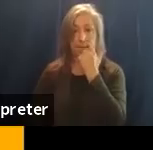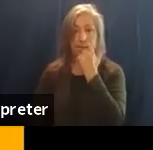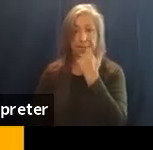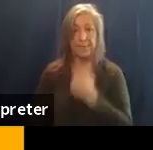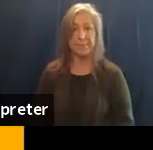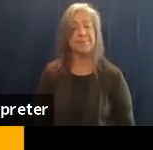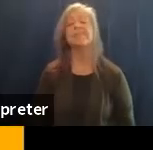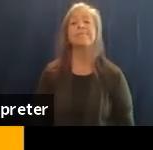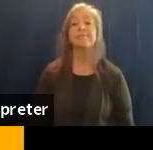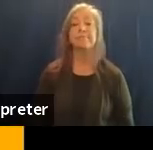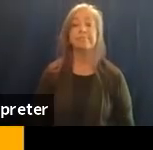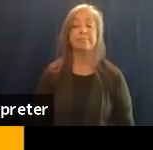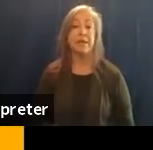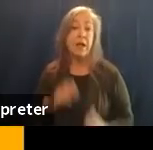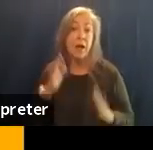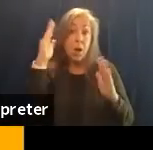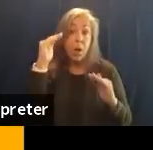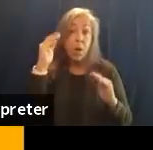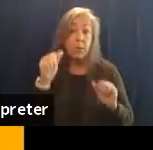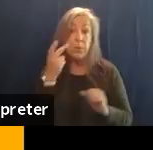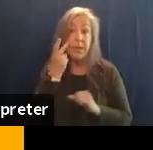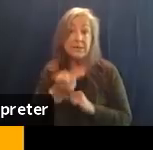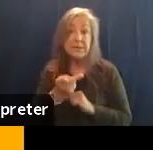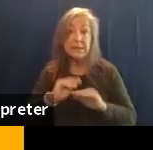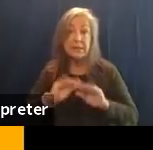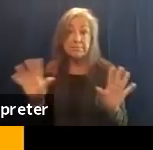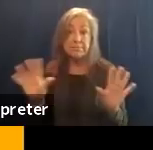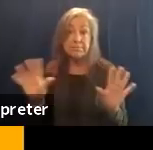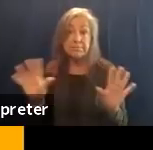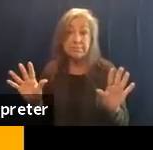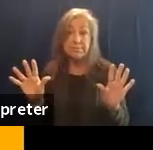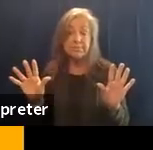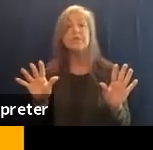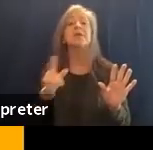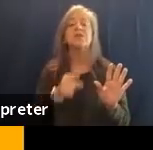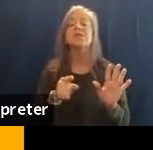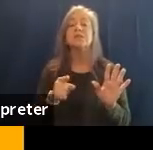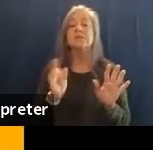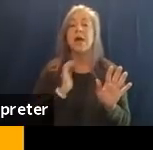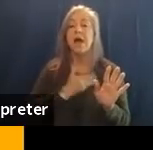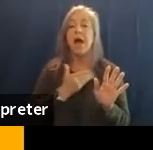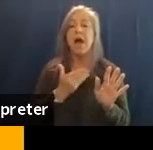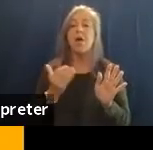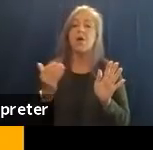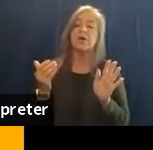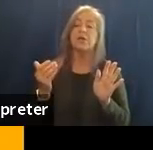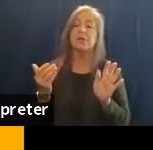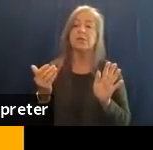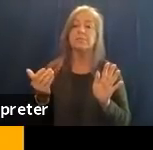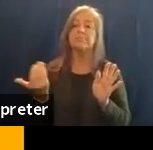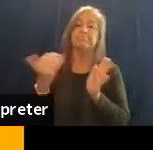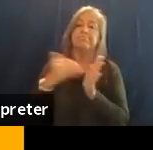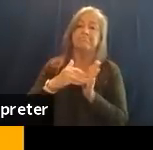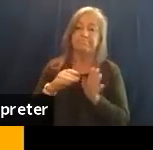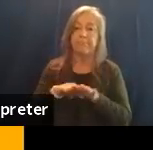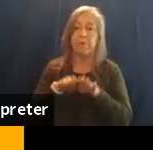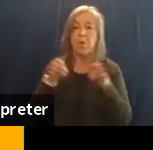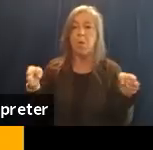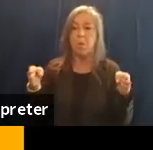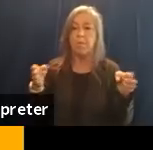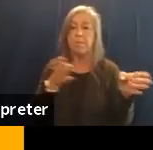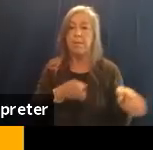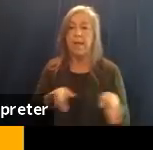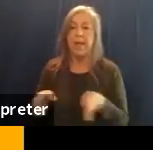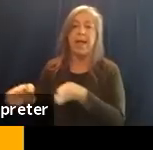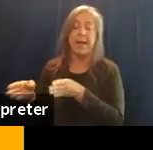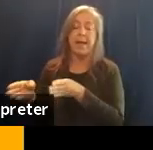Hopefully you can see that. And this is about the reopening plan that the board approved back in August, and a key component of that